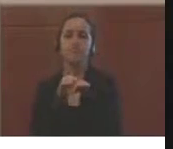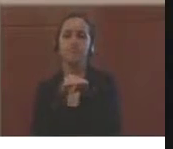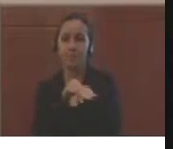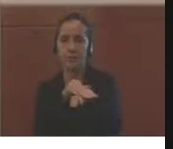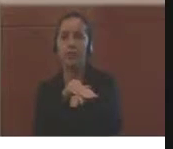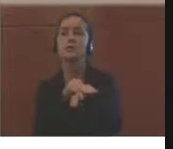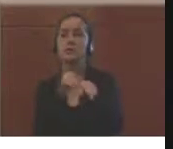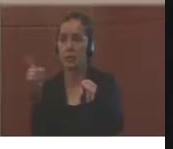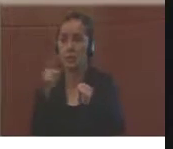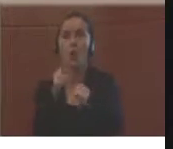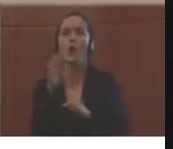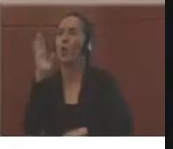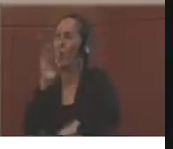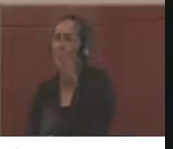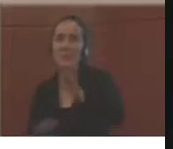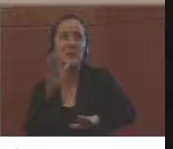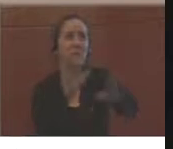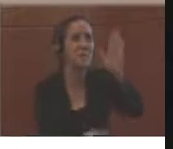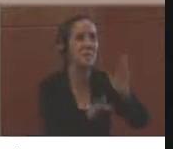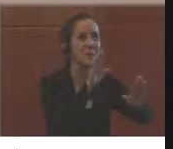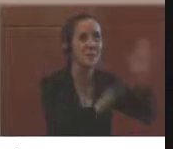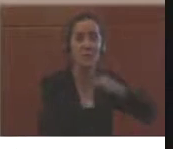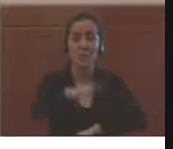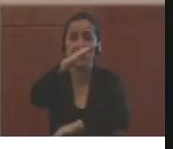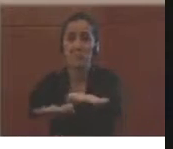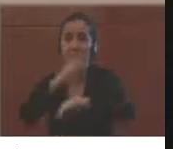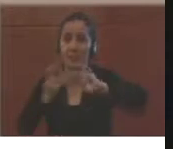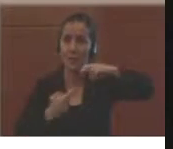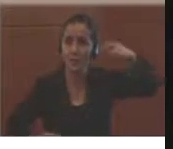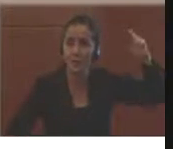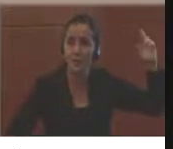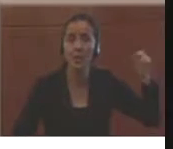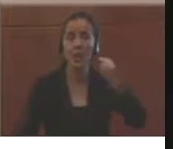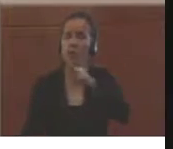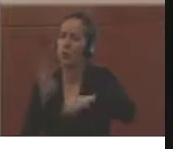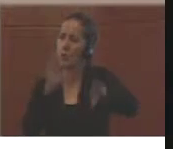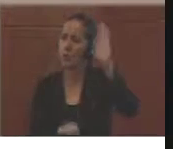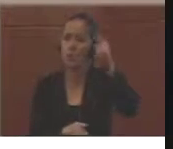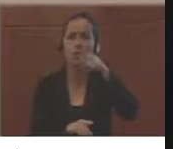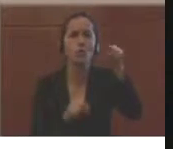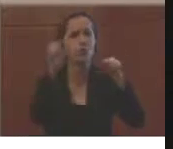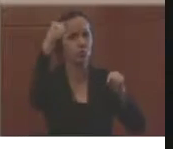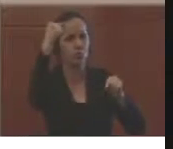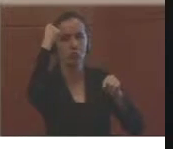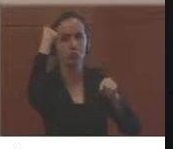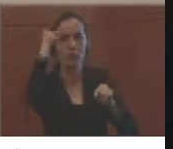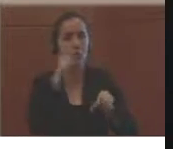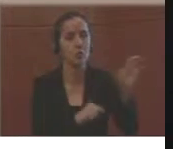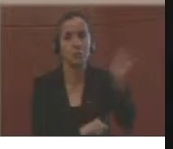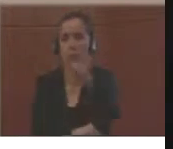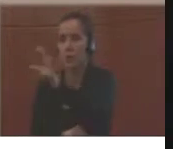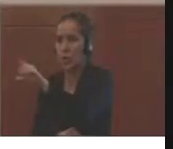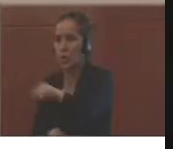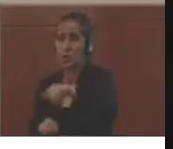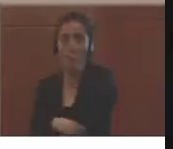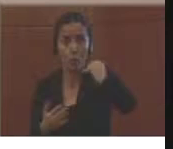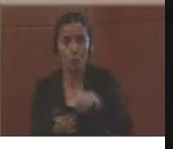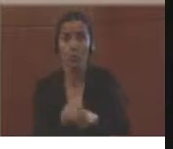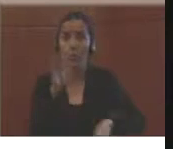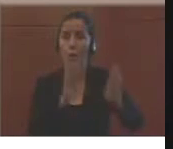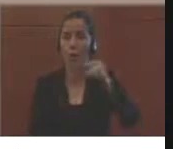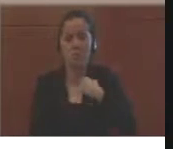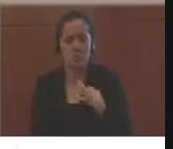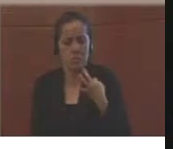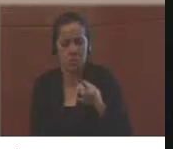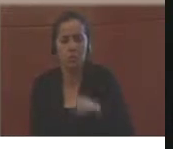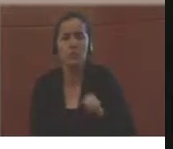Support the commitments presented before the regional platform by representatives of local governments, as well as the voluntary